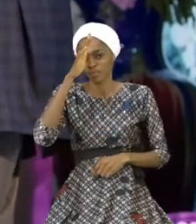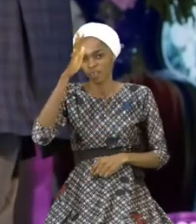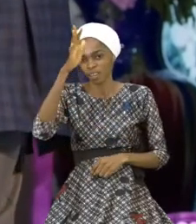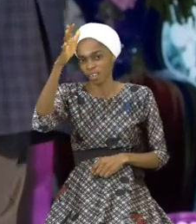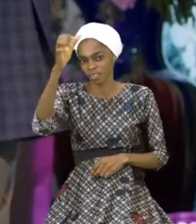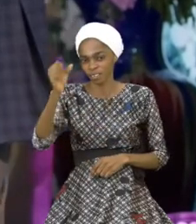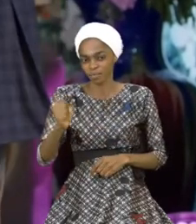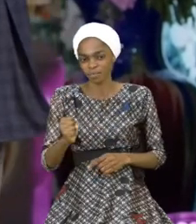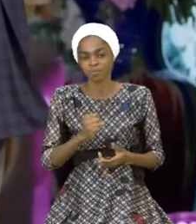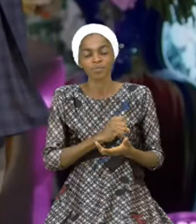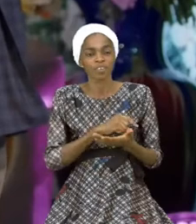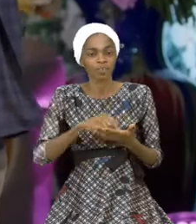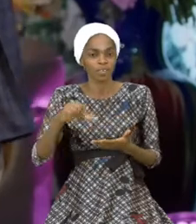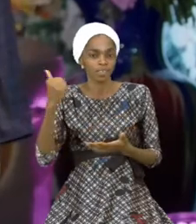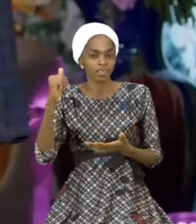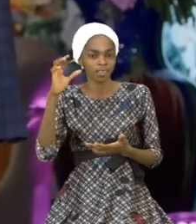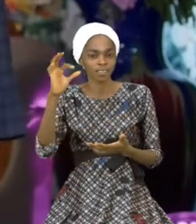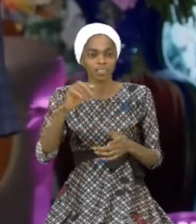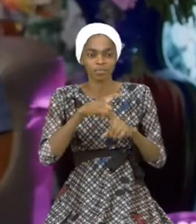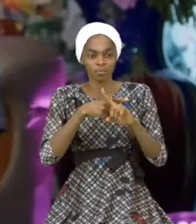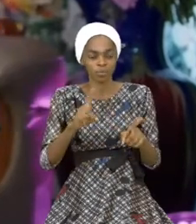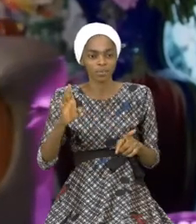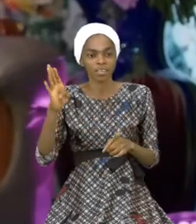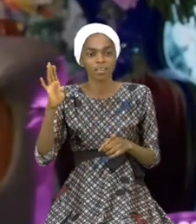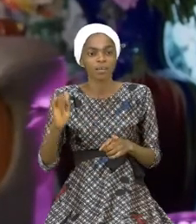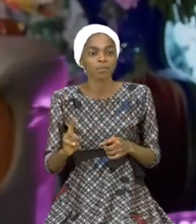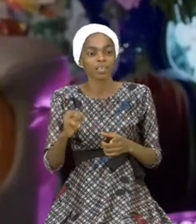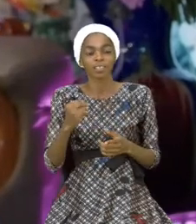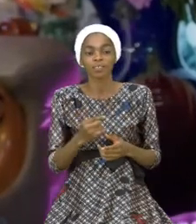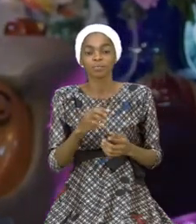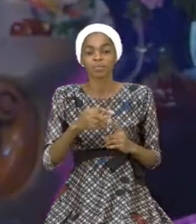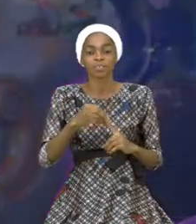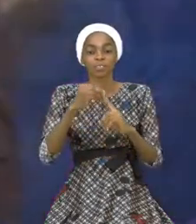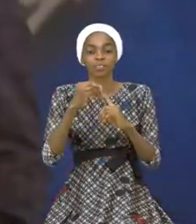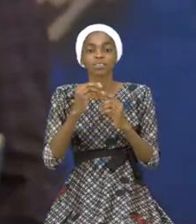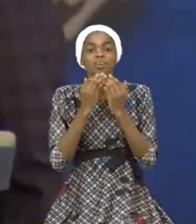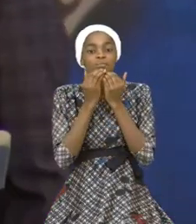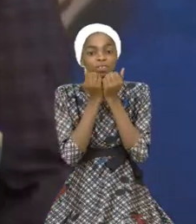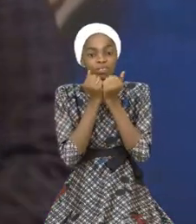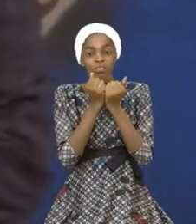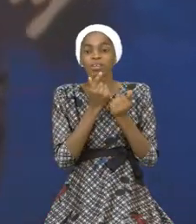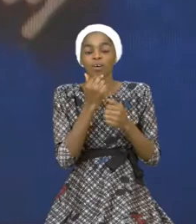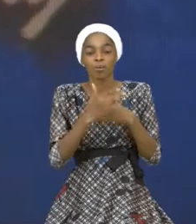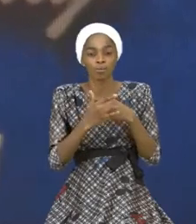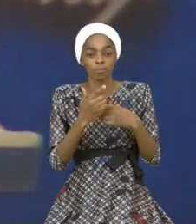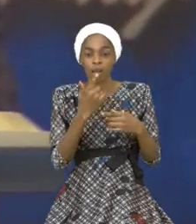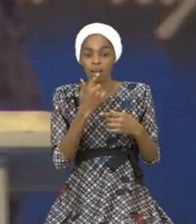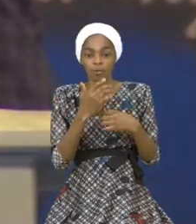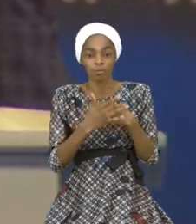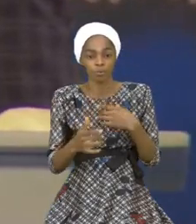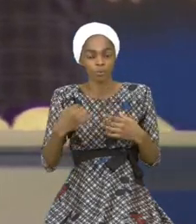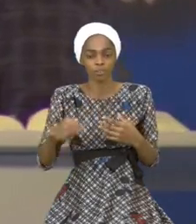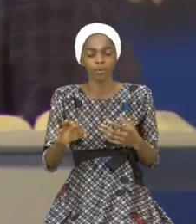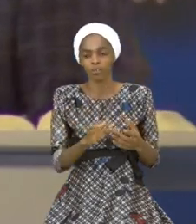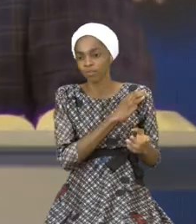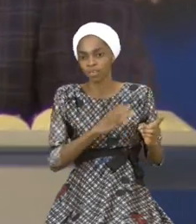19. It says, but with the precious blood of Christ. That's how we're born again, with the precious